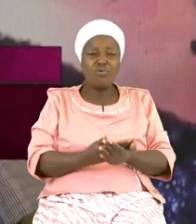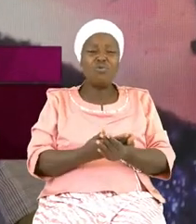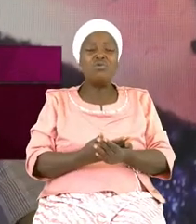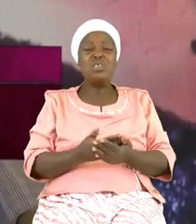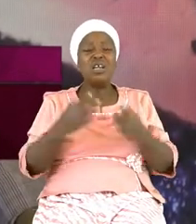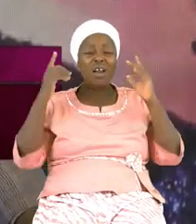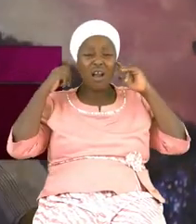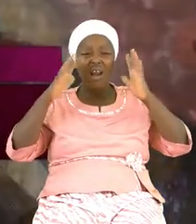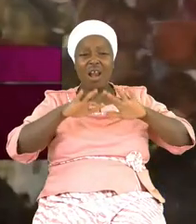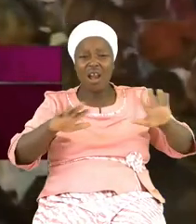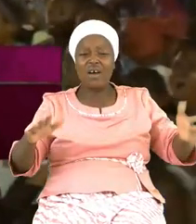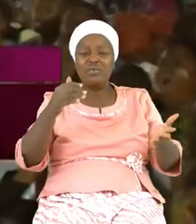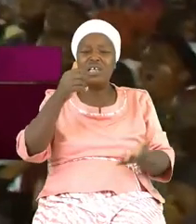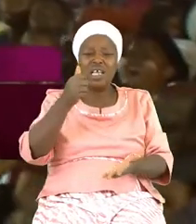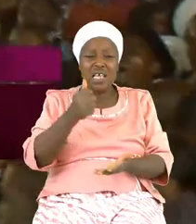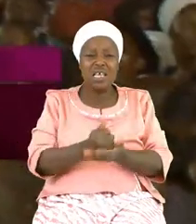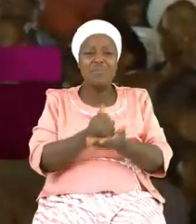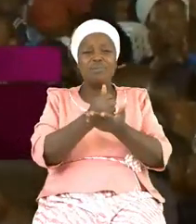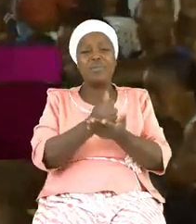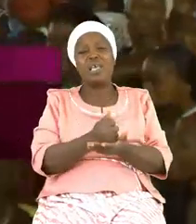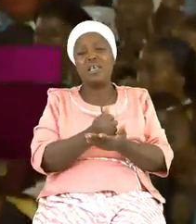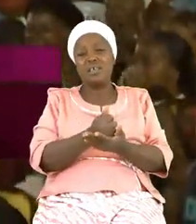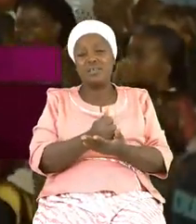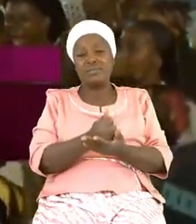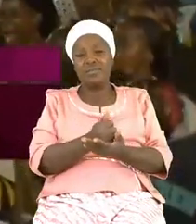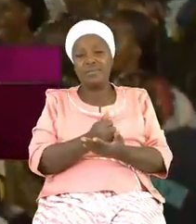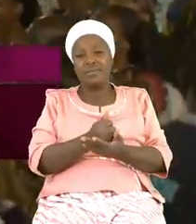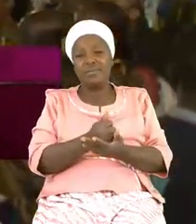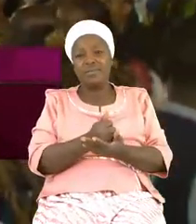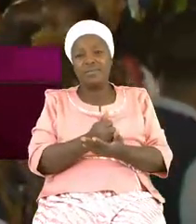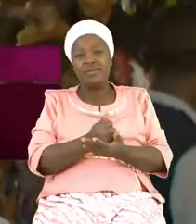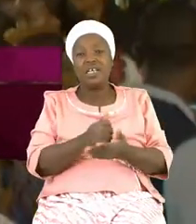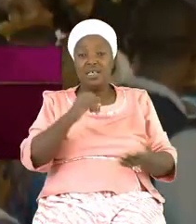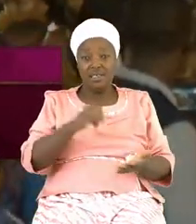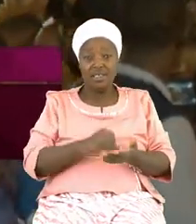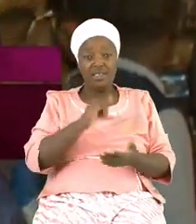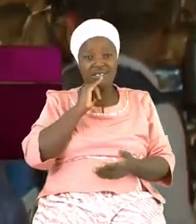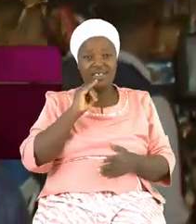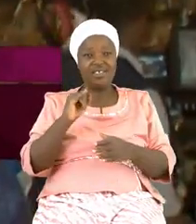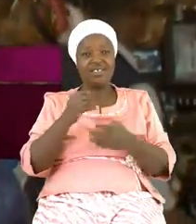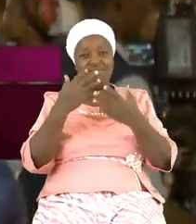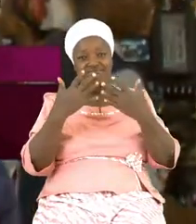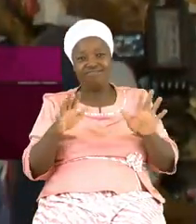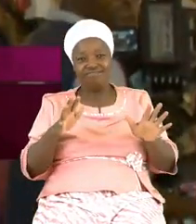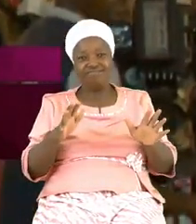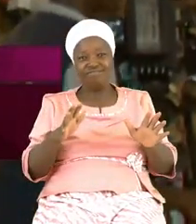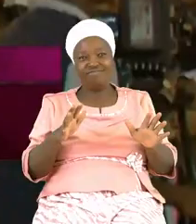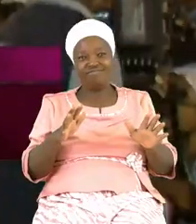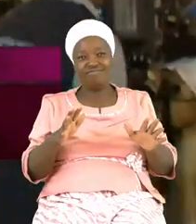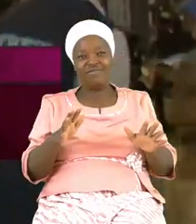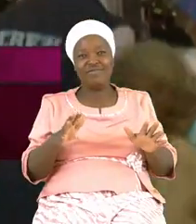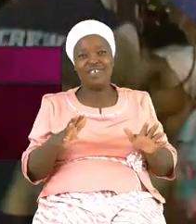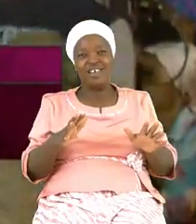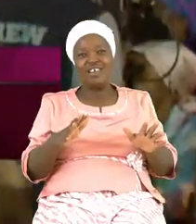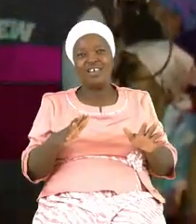confirming amen. It is done. Keep on standing. Our state